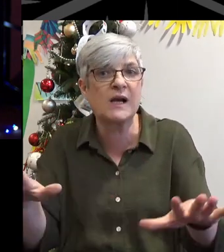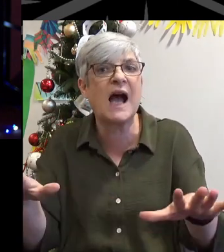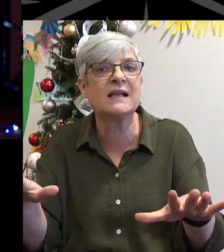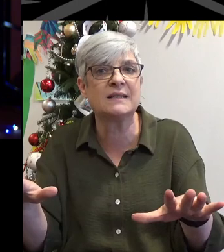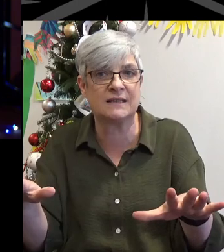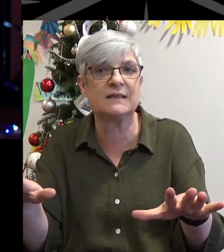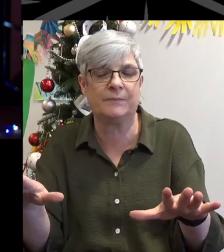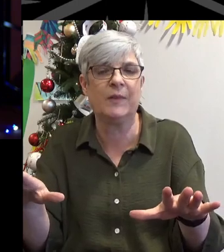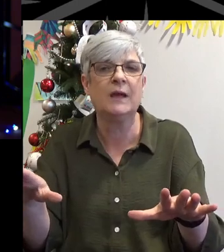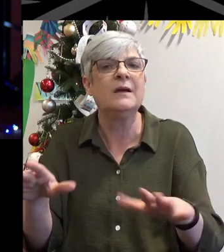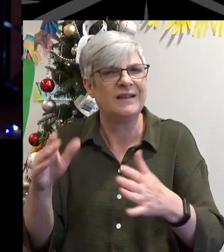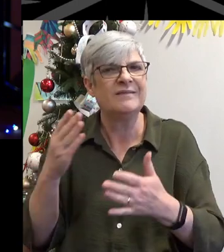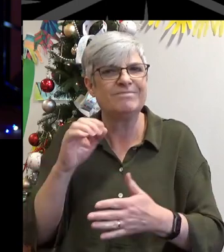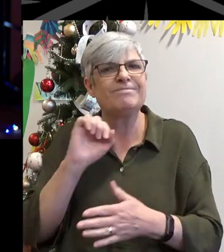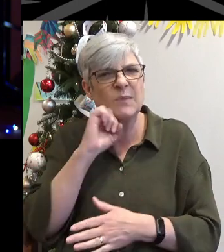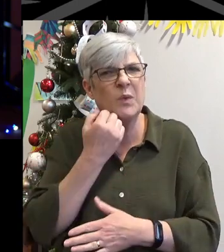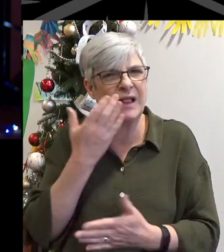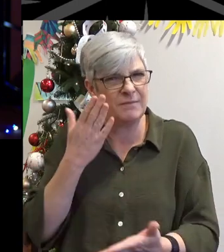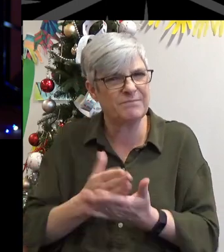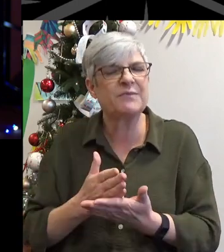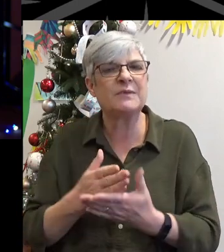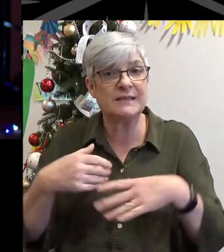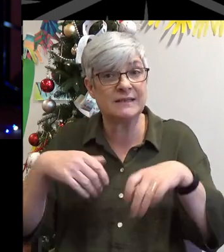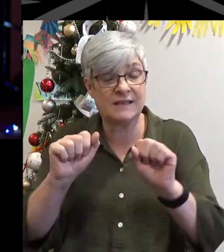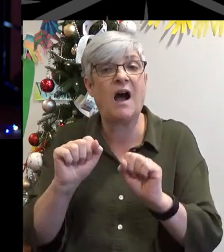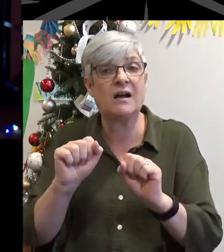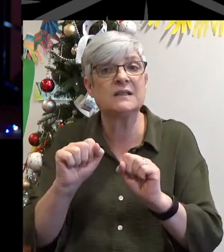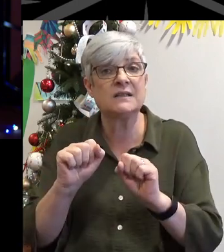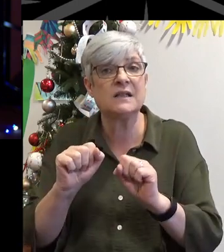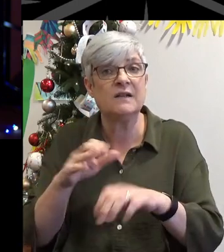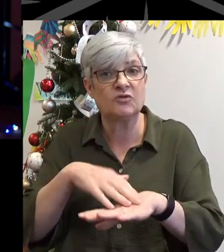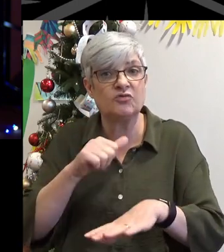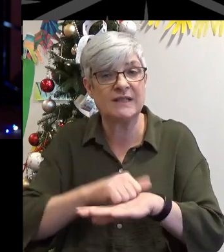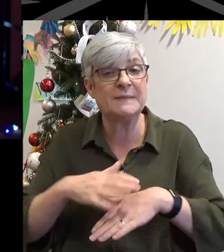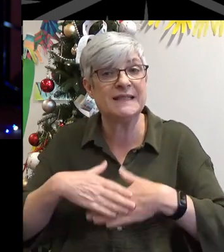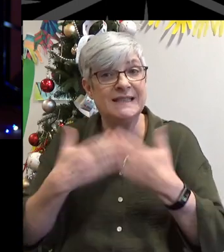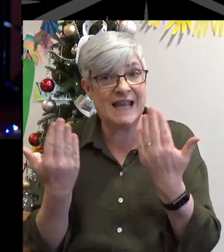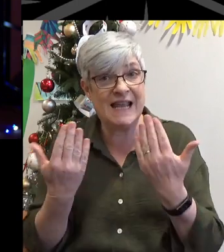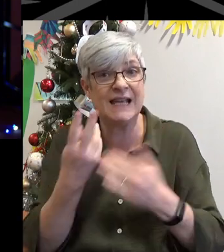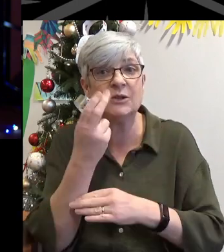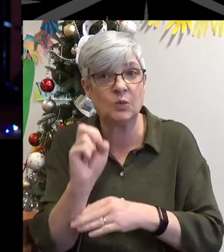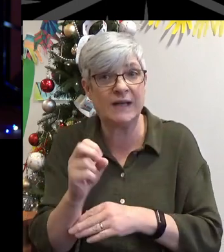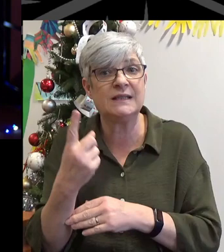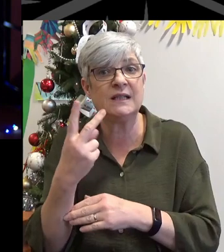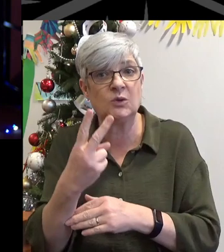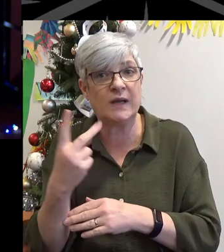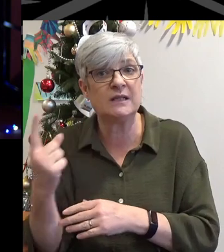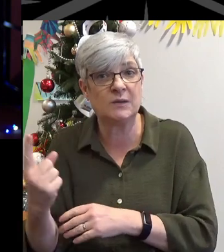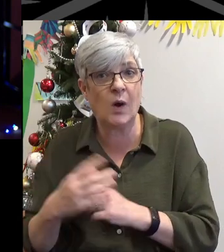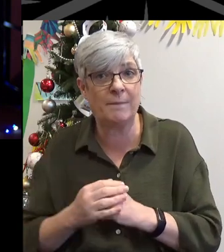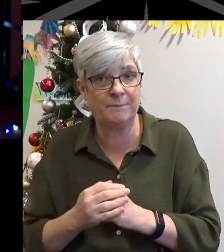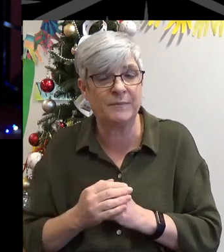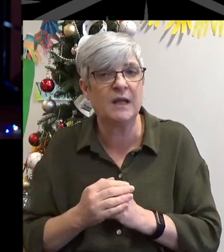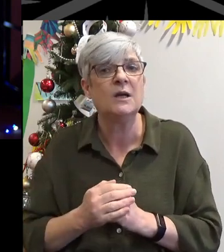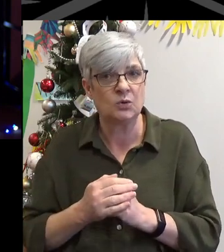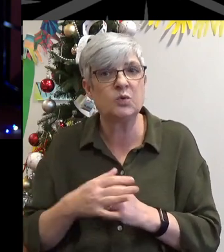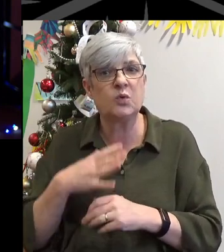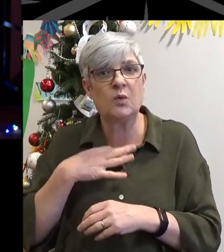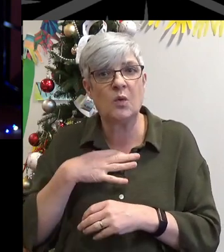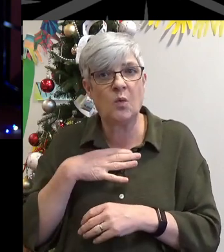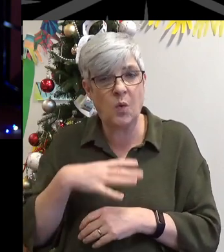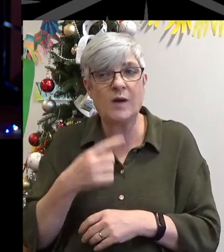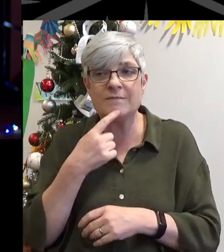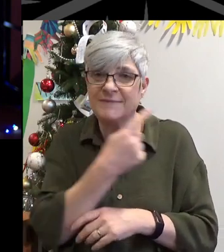then this will be our beginning of Christmas Day 2021. May I wish all of you a